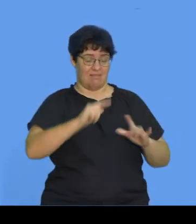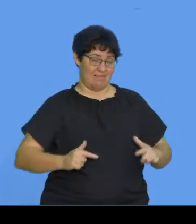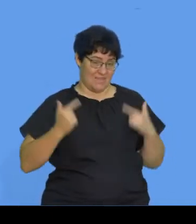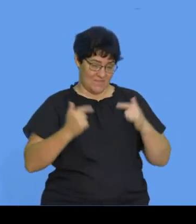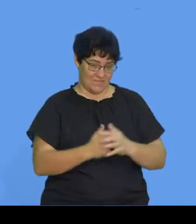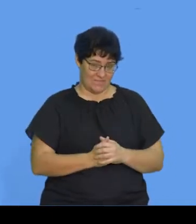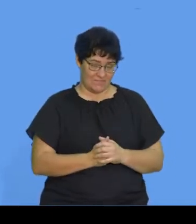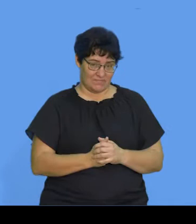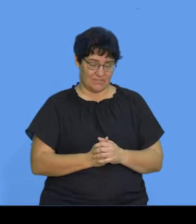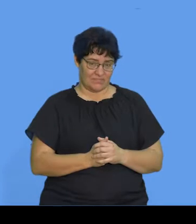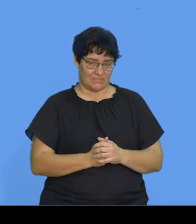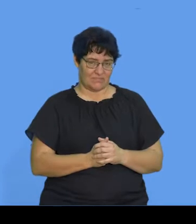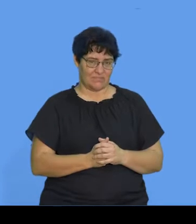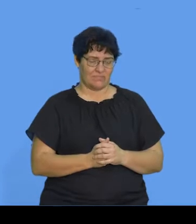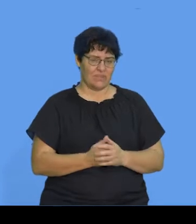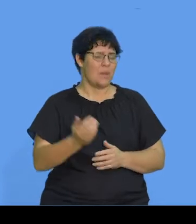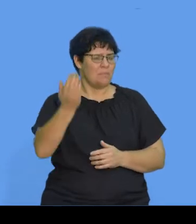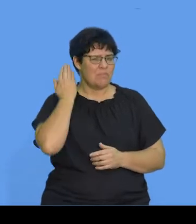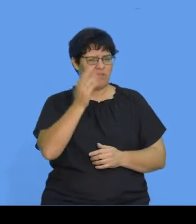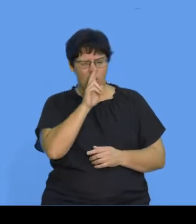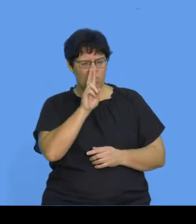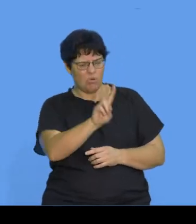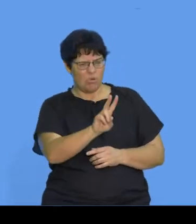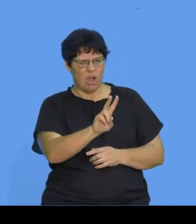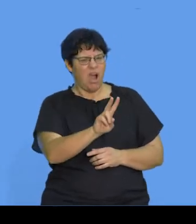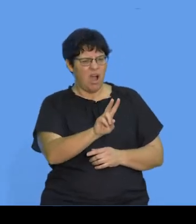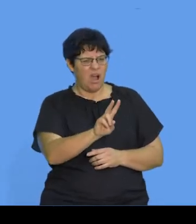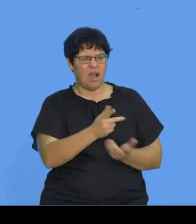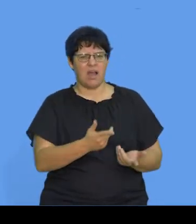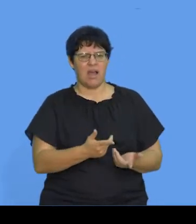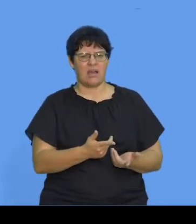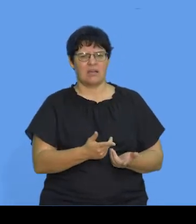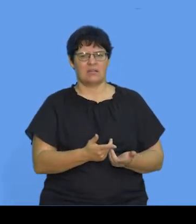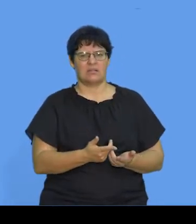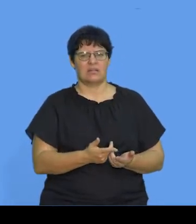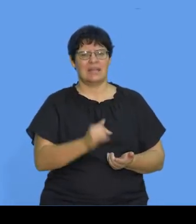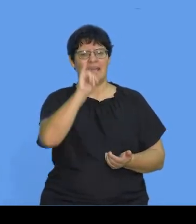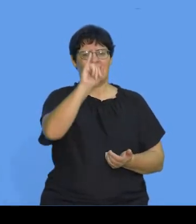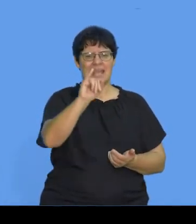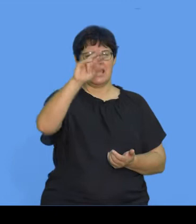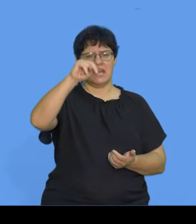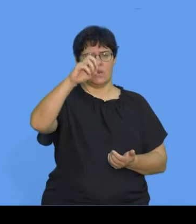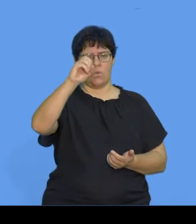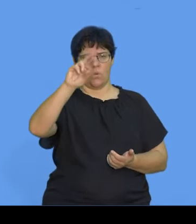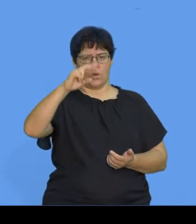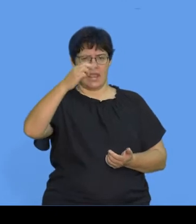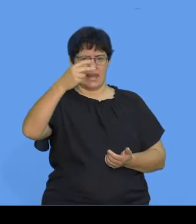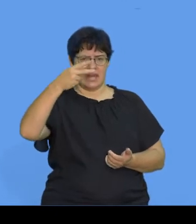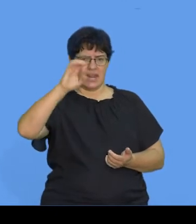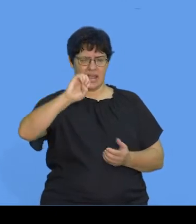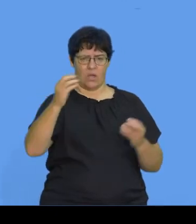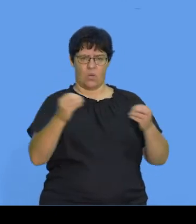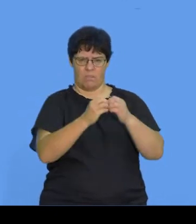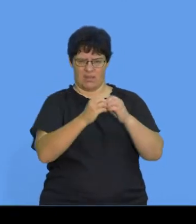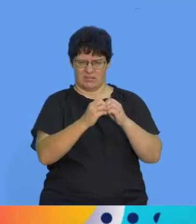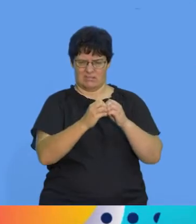life. And the last lesson, we looked at this concept called an inorganic compounds, what an